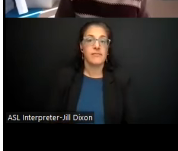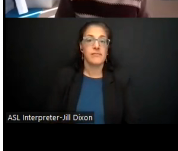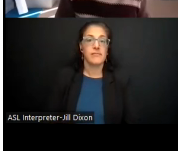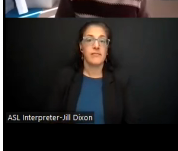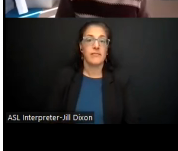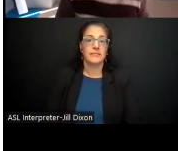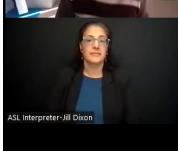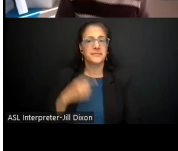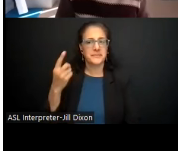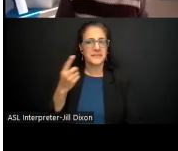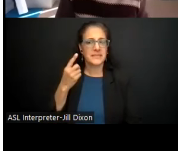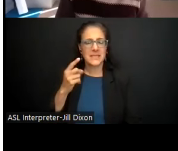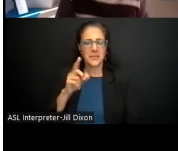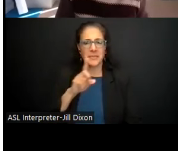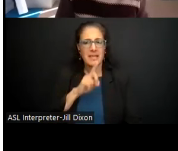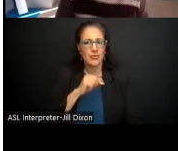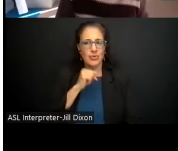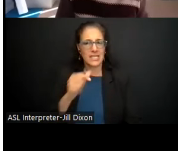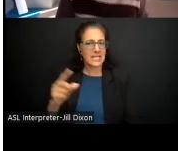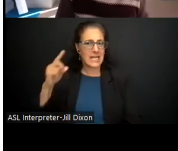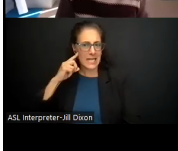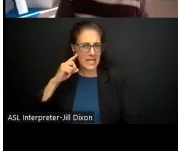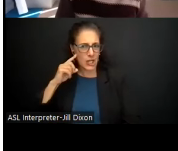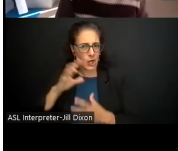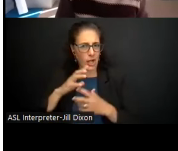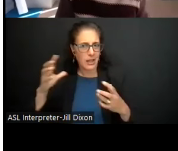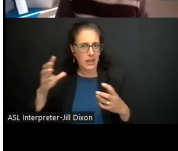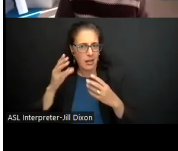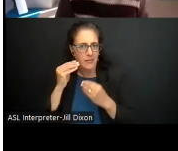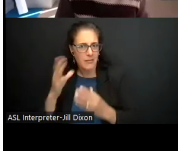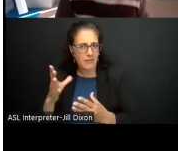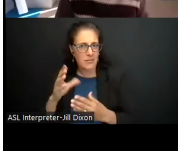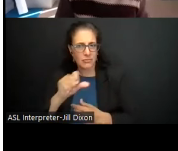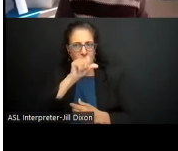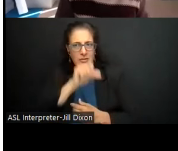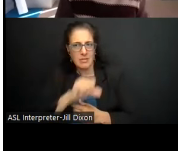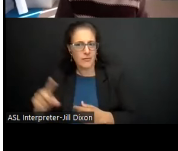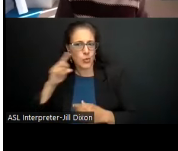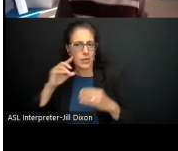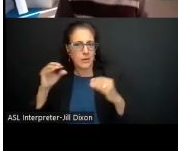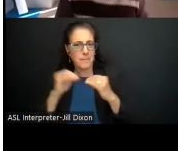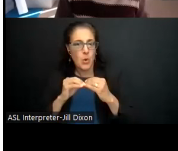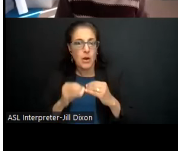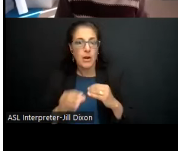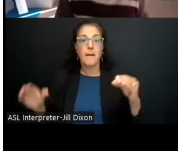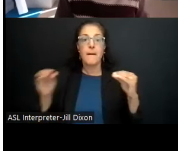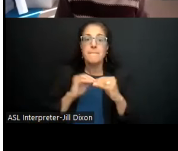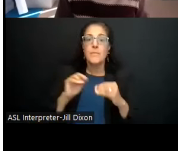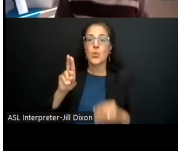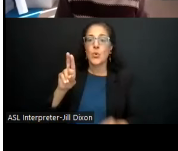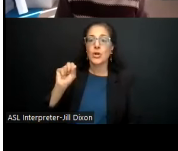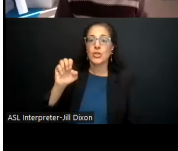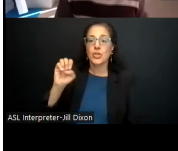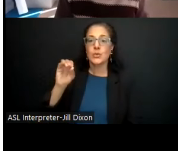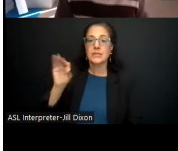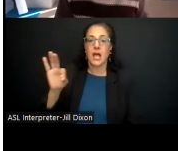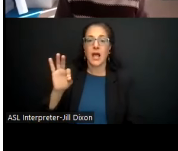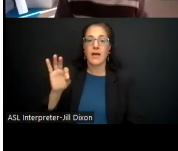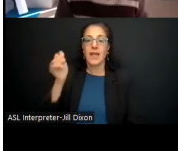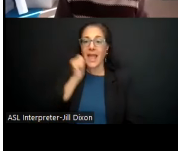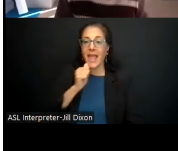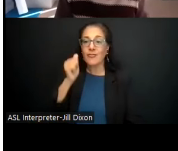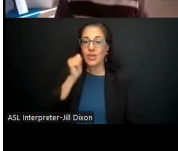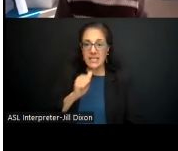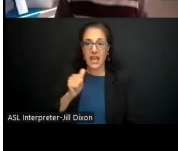Something I didn't really hear much about that I'd love to hear more about is more of the use of everyday public